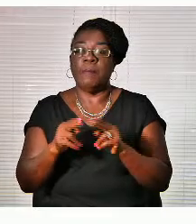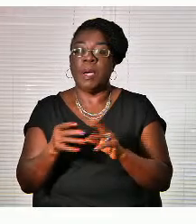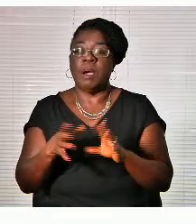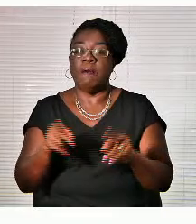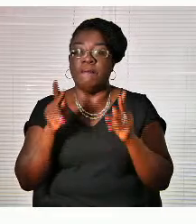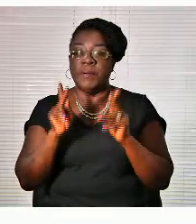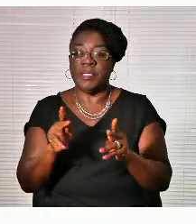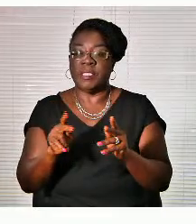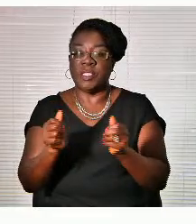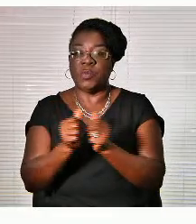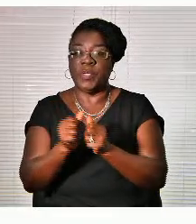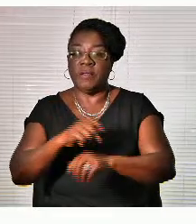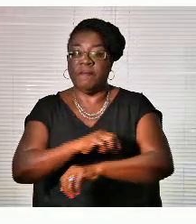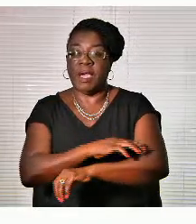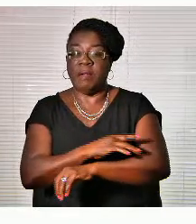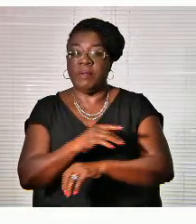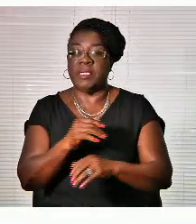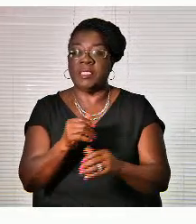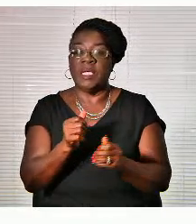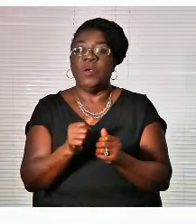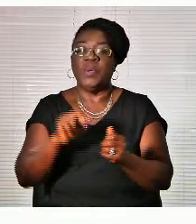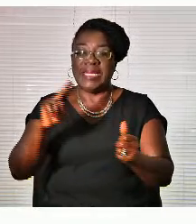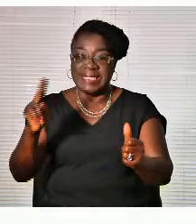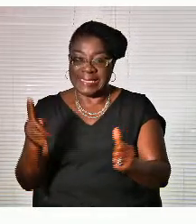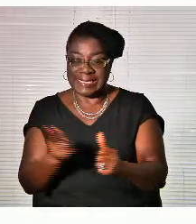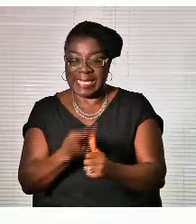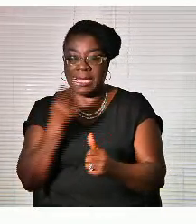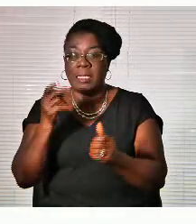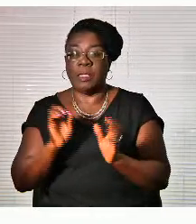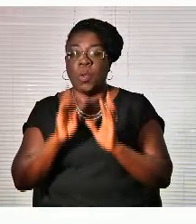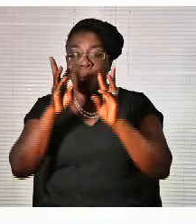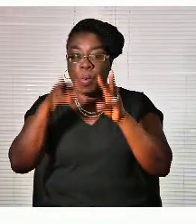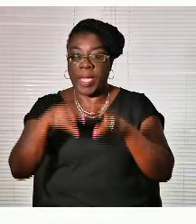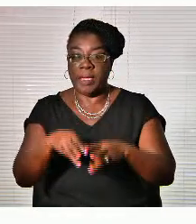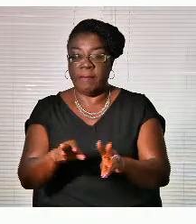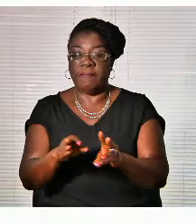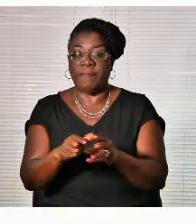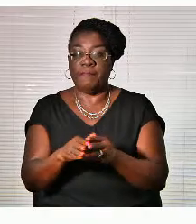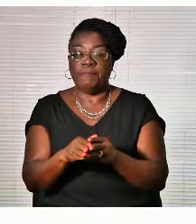cases thus far for this wave, which is the second wave.